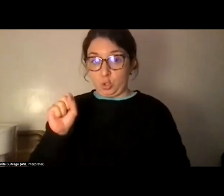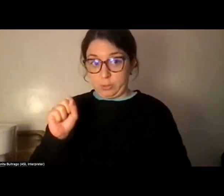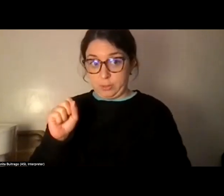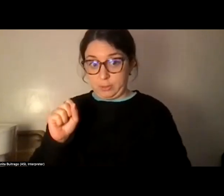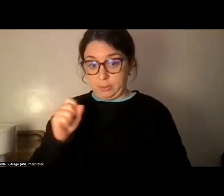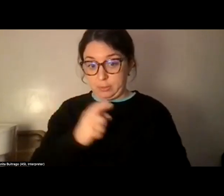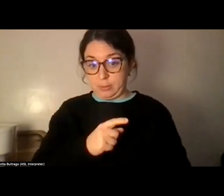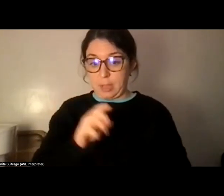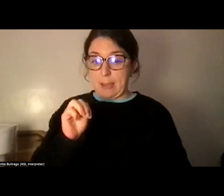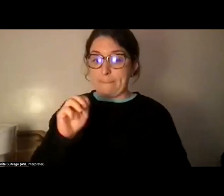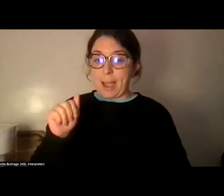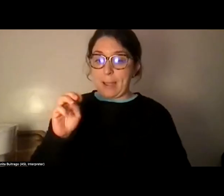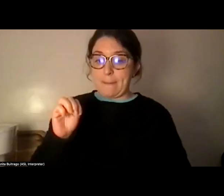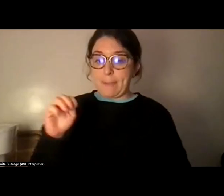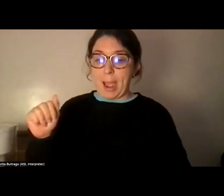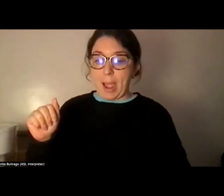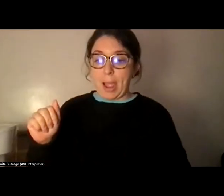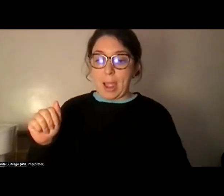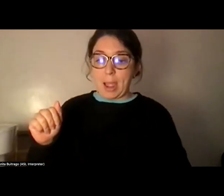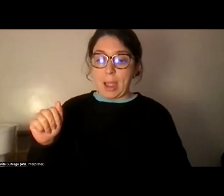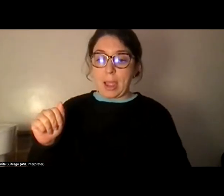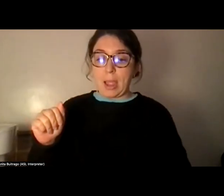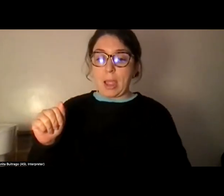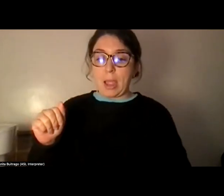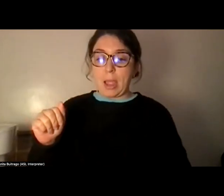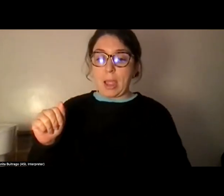syllable in blue and you count it mama,